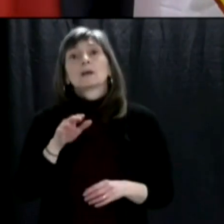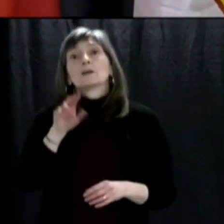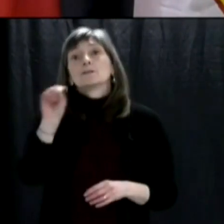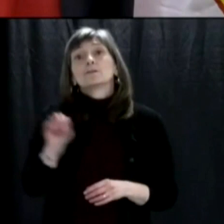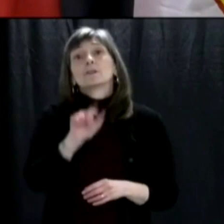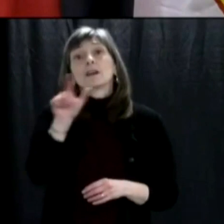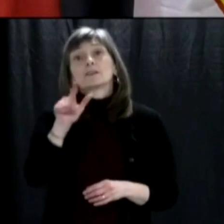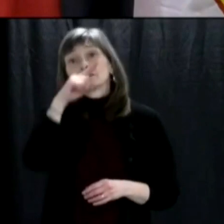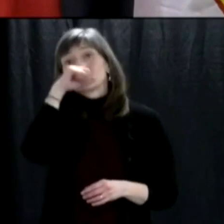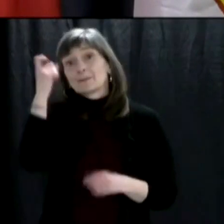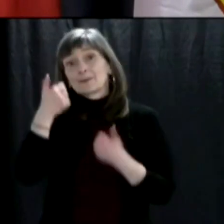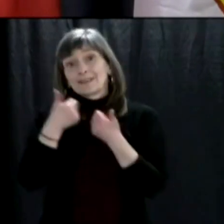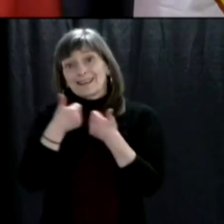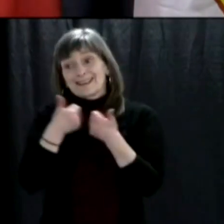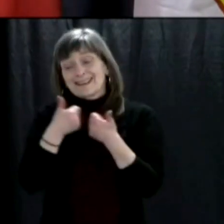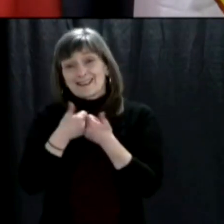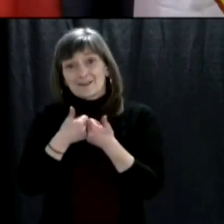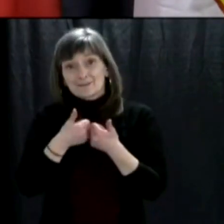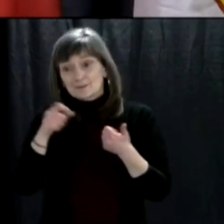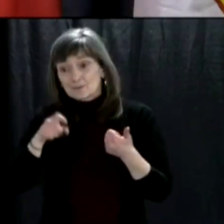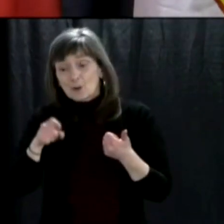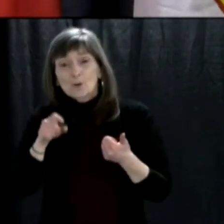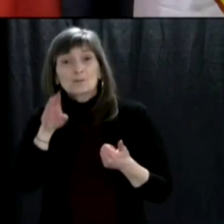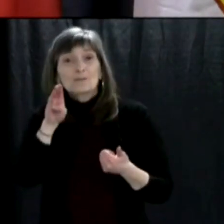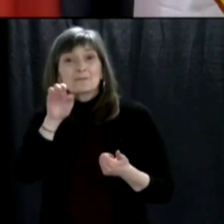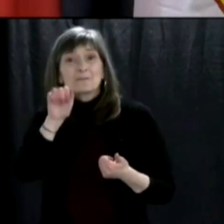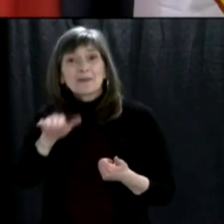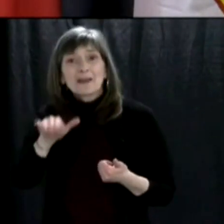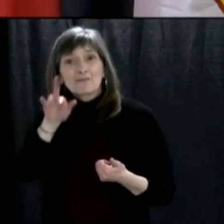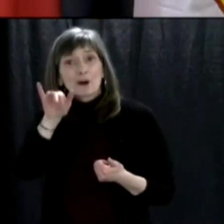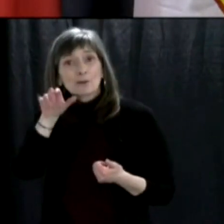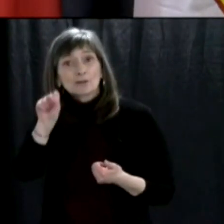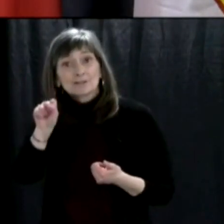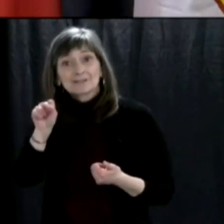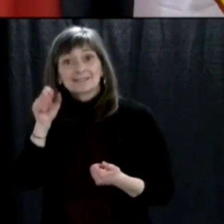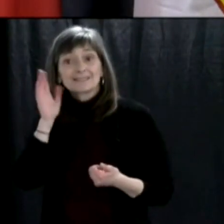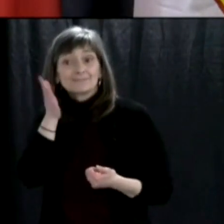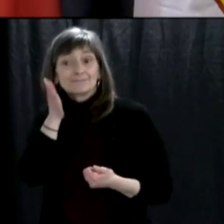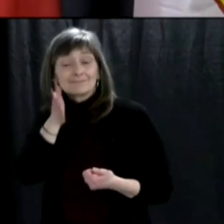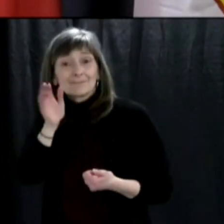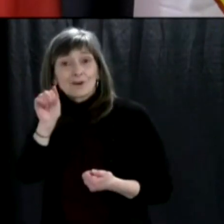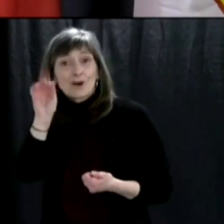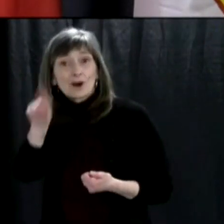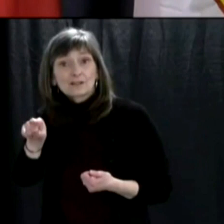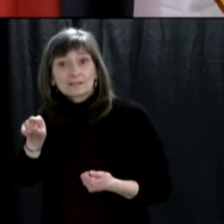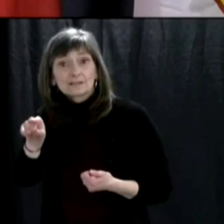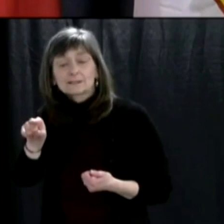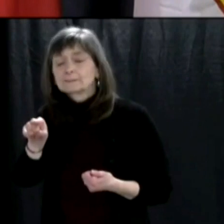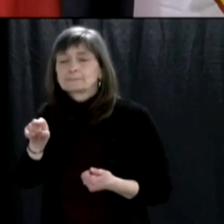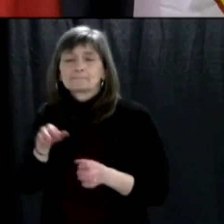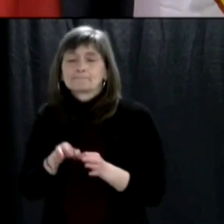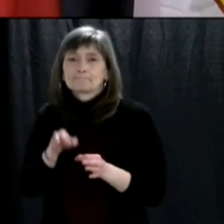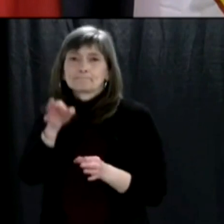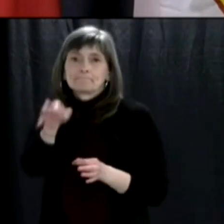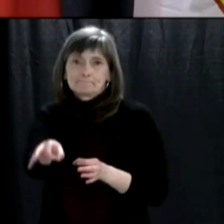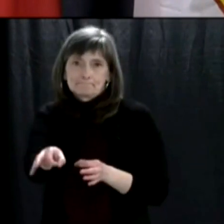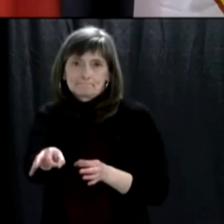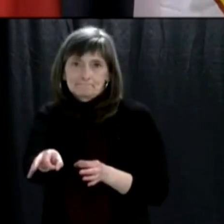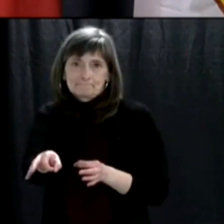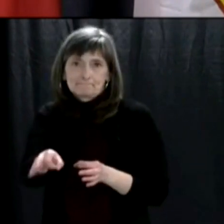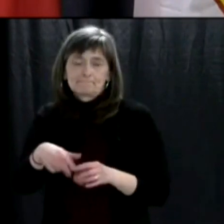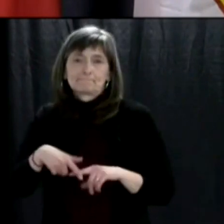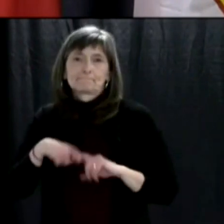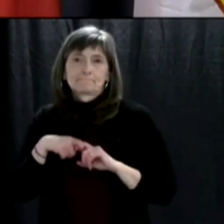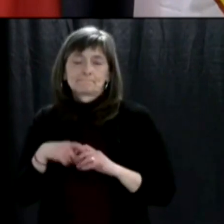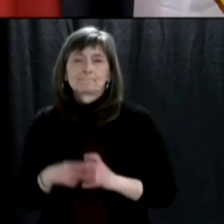Summer Games that were scheduled to be held in Bay Roberts in August will be postponed. Because of the current public health state